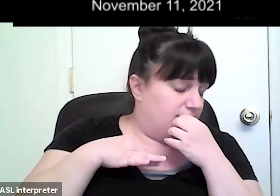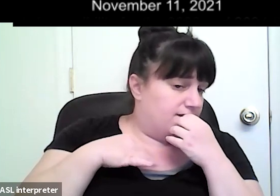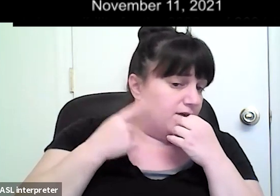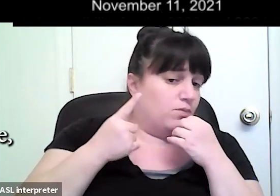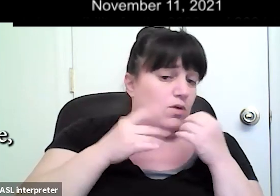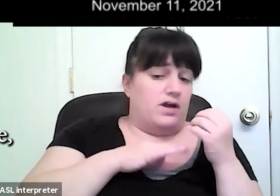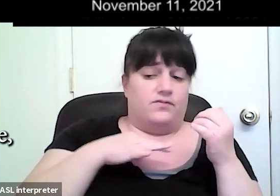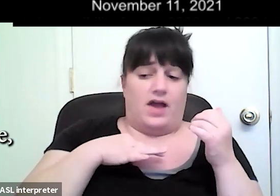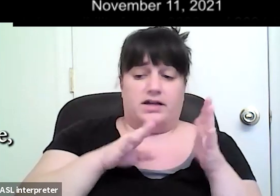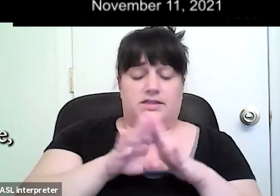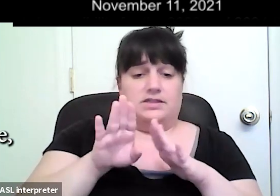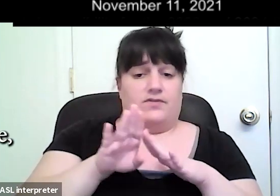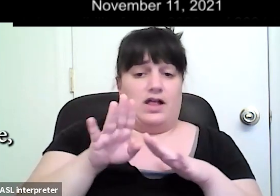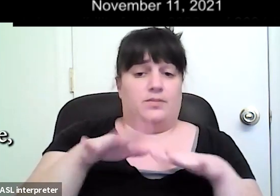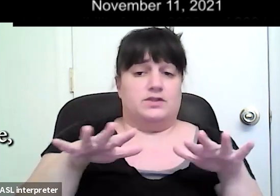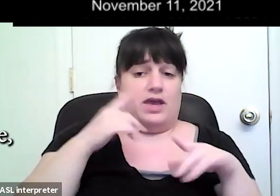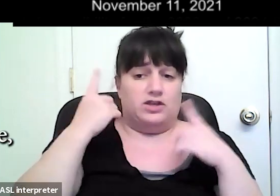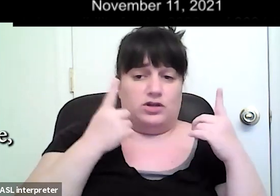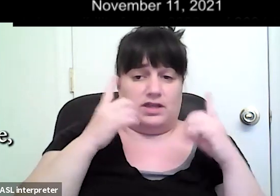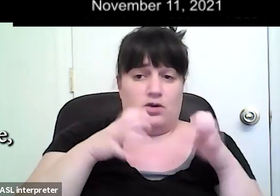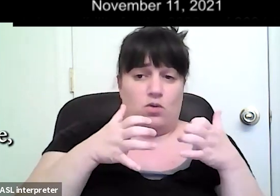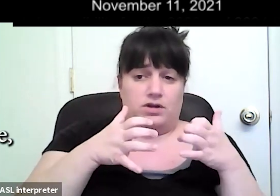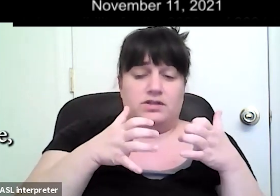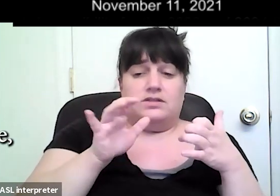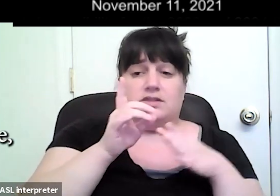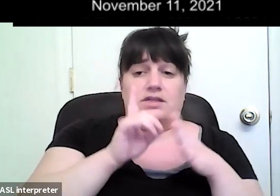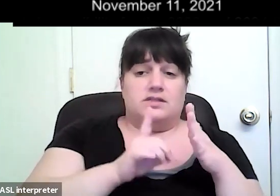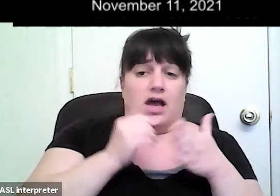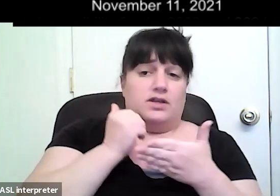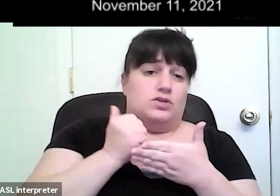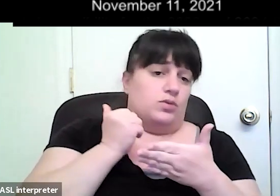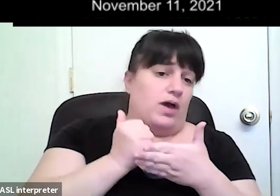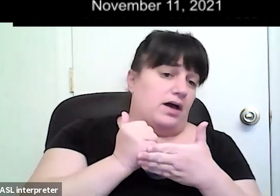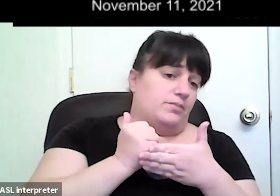our faculty developed a spatial thinking course, and it's designed to help